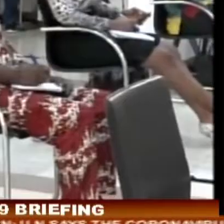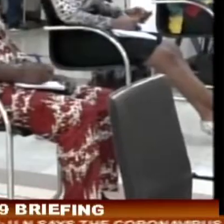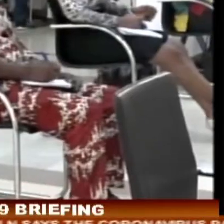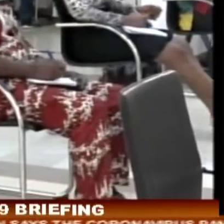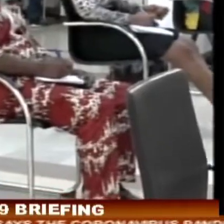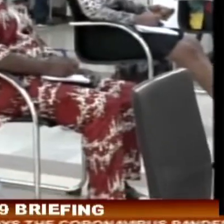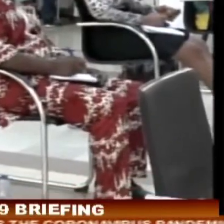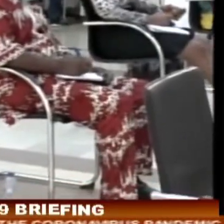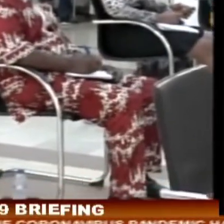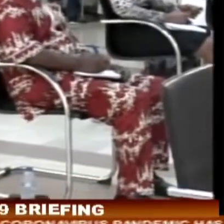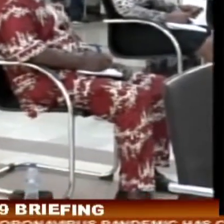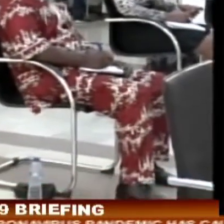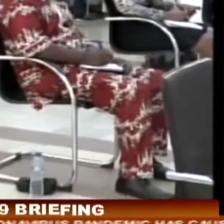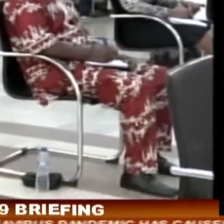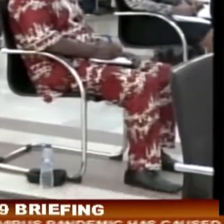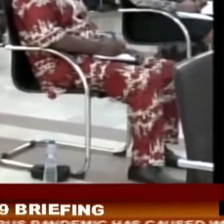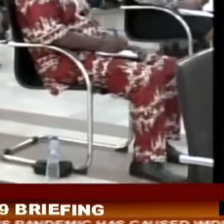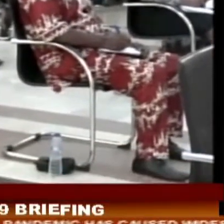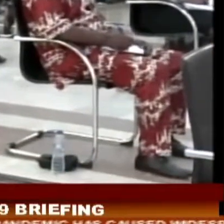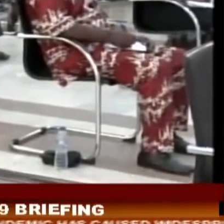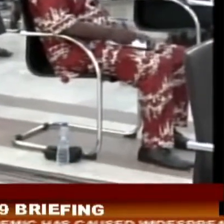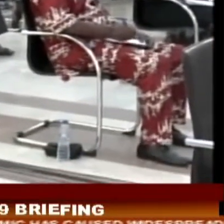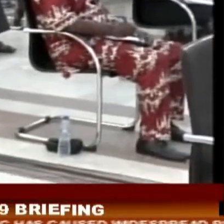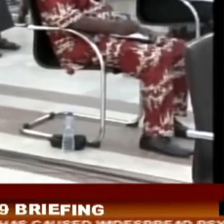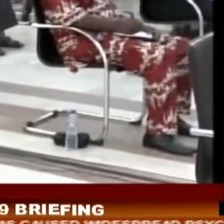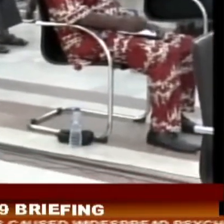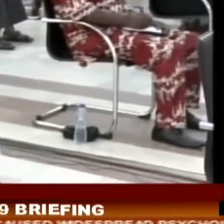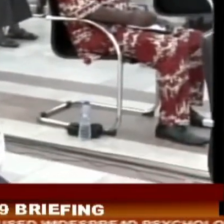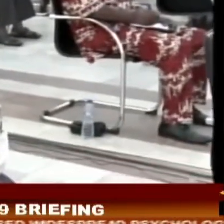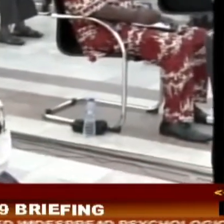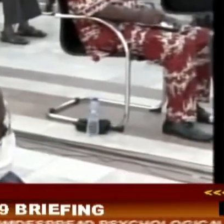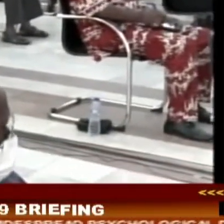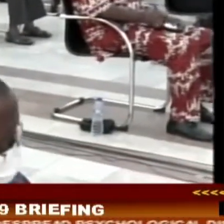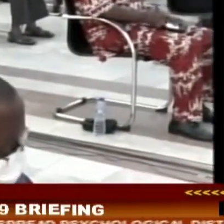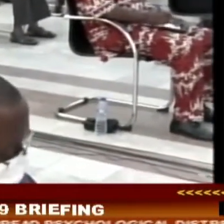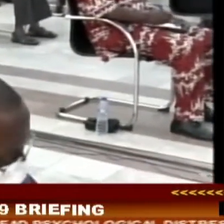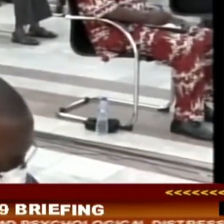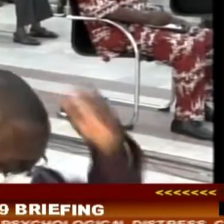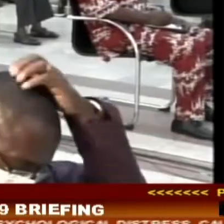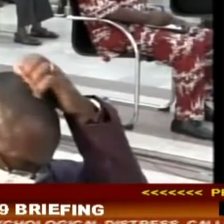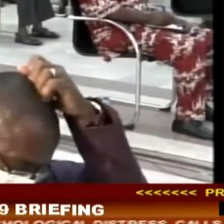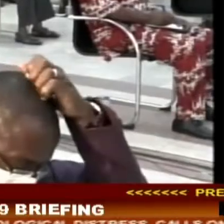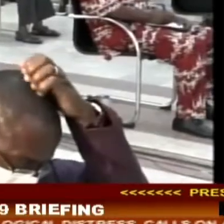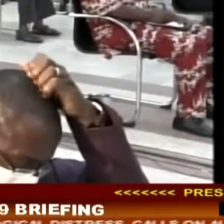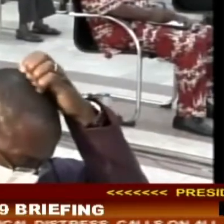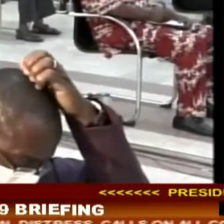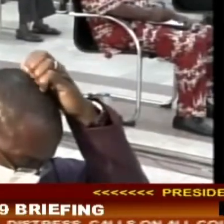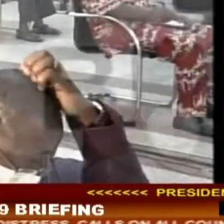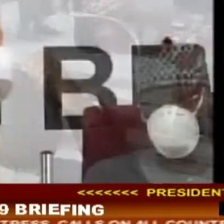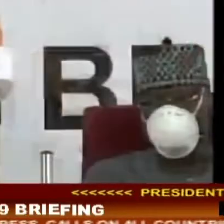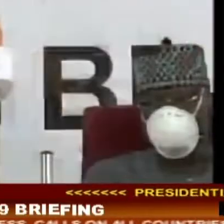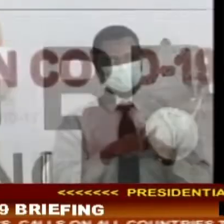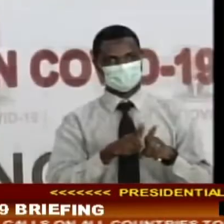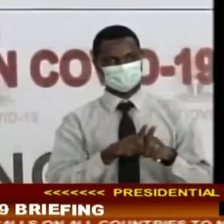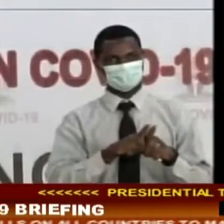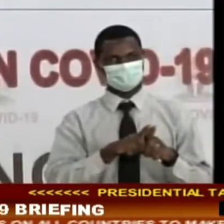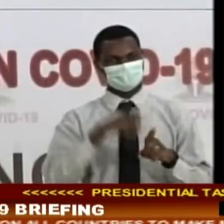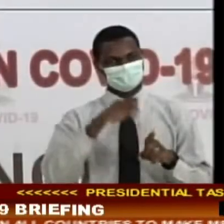present our permanent secretaries directors and directors General ladies